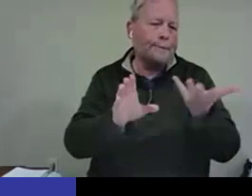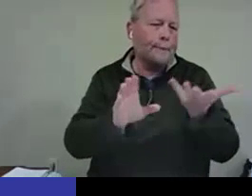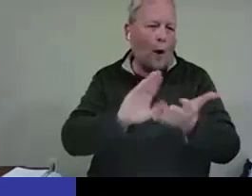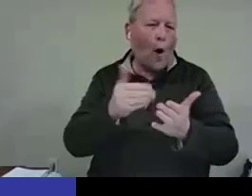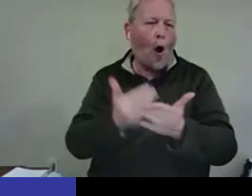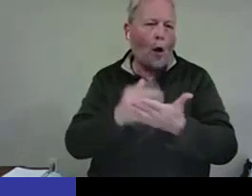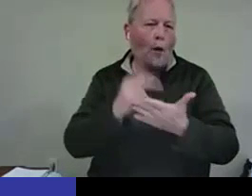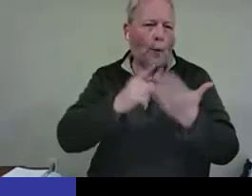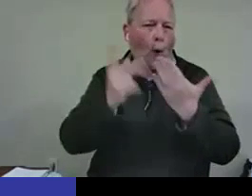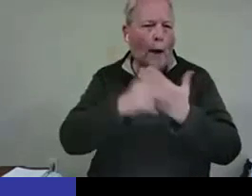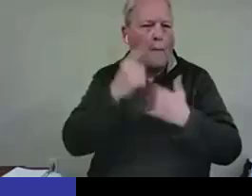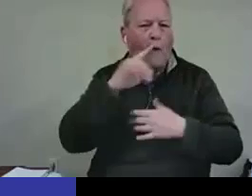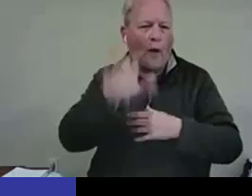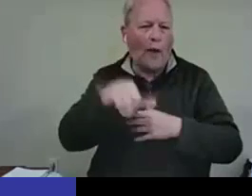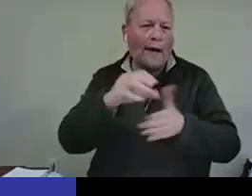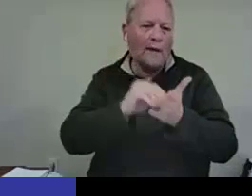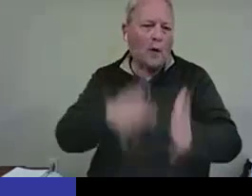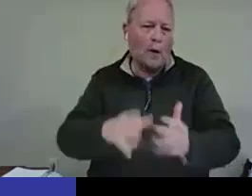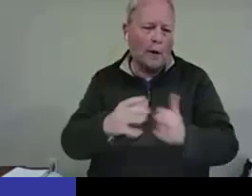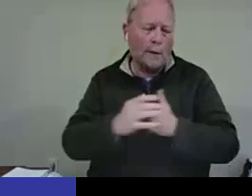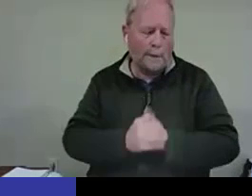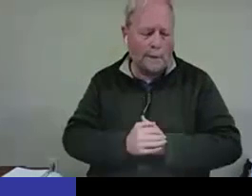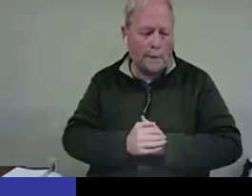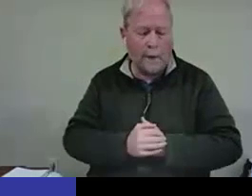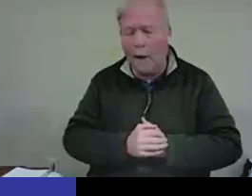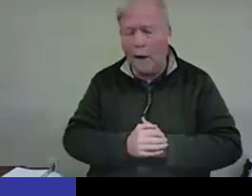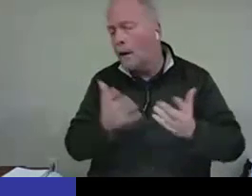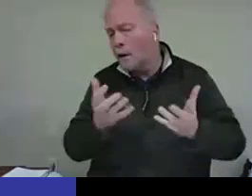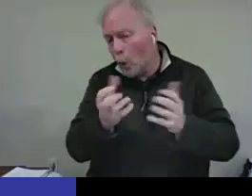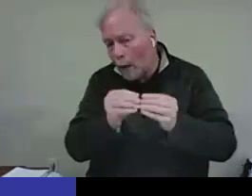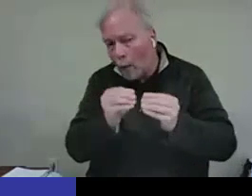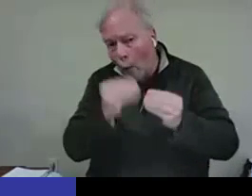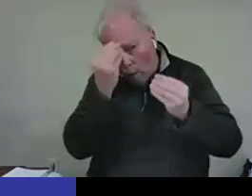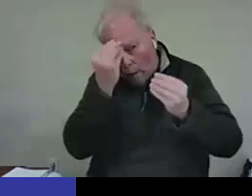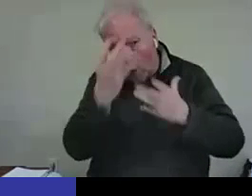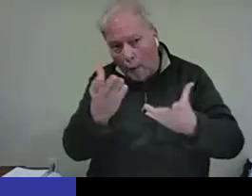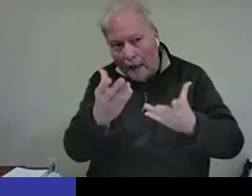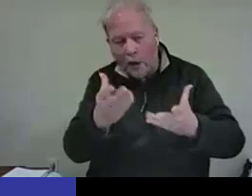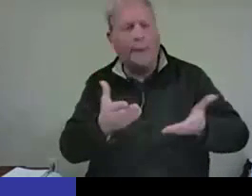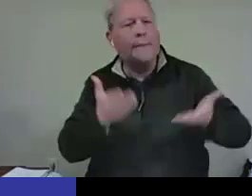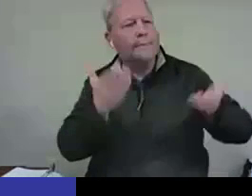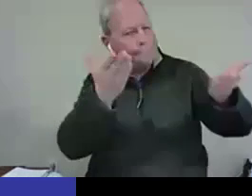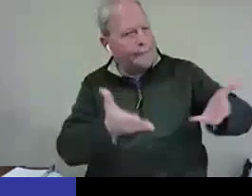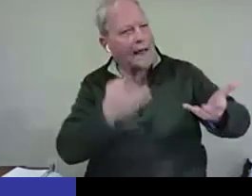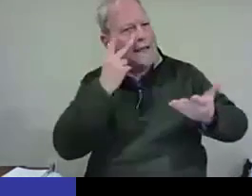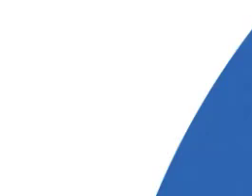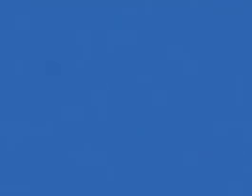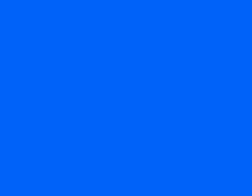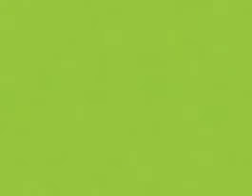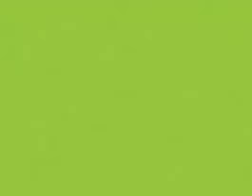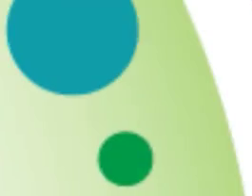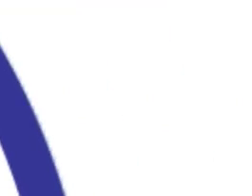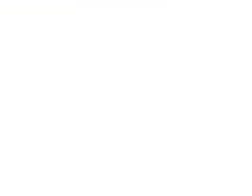For more information regarding a comprehensive special education evaluation, please visit our webpage.